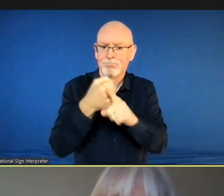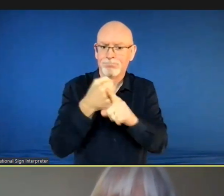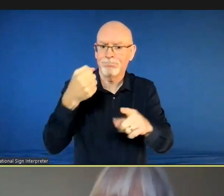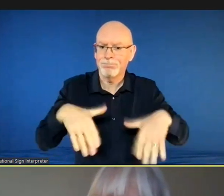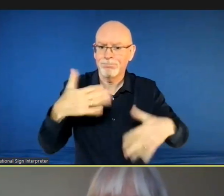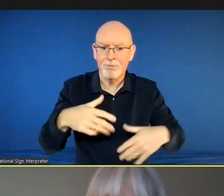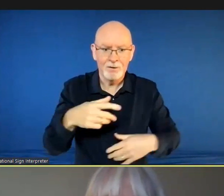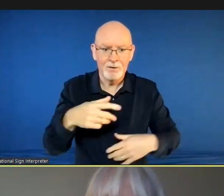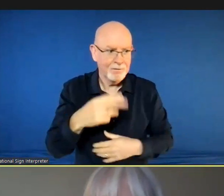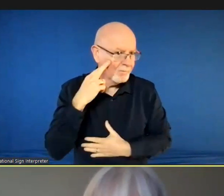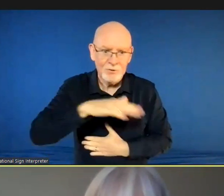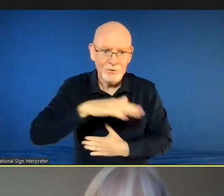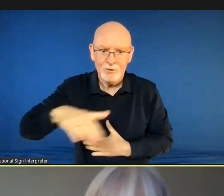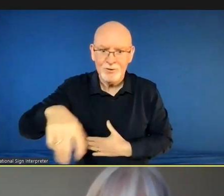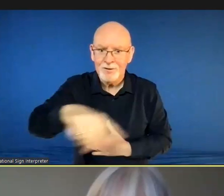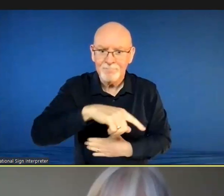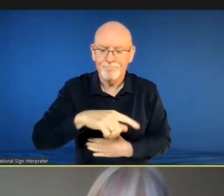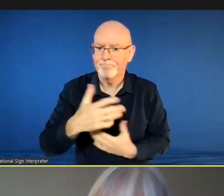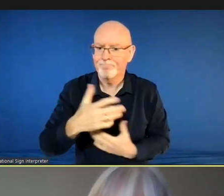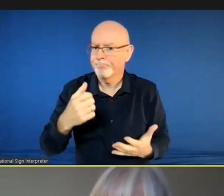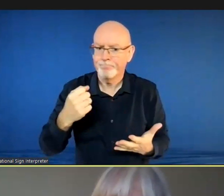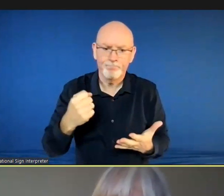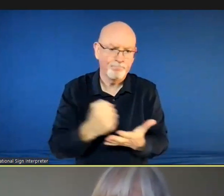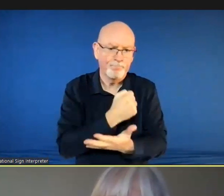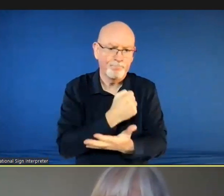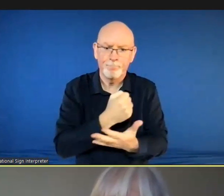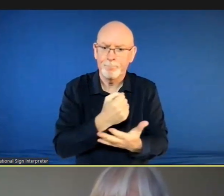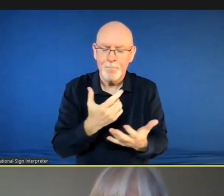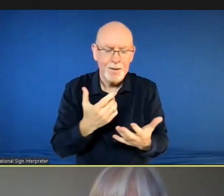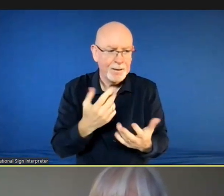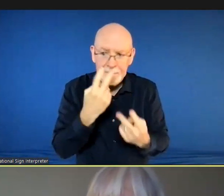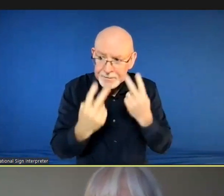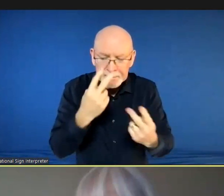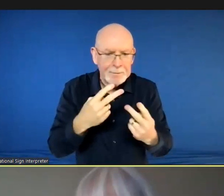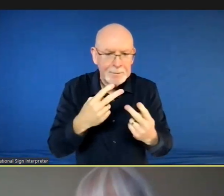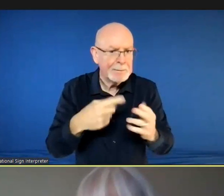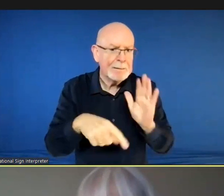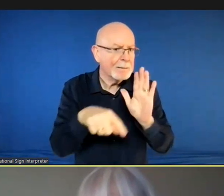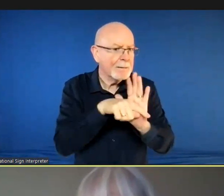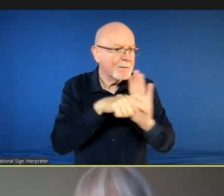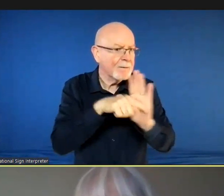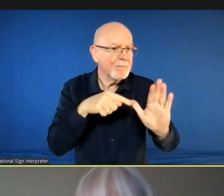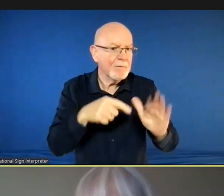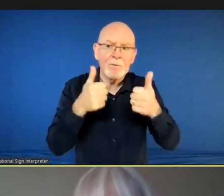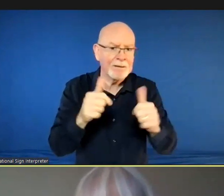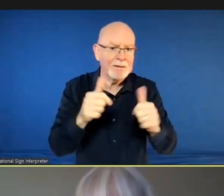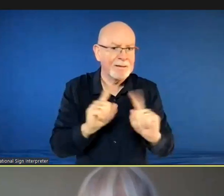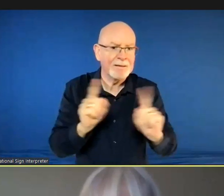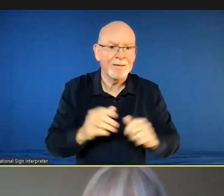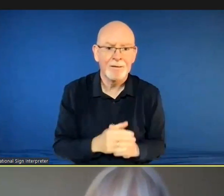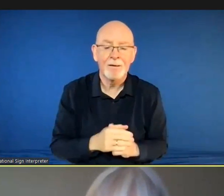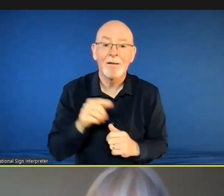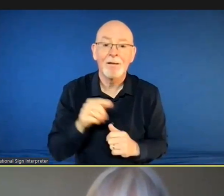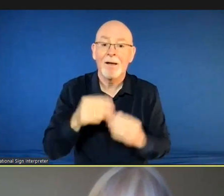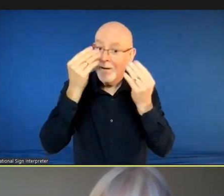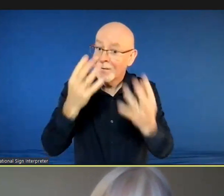The information and the content of the report is informed by 20 years of Deaf Child